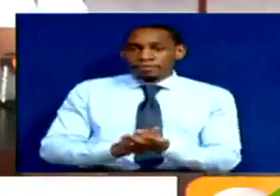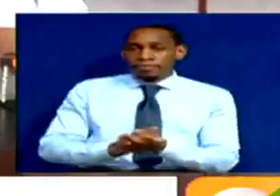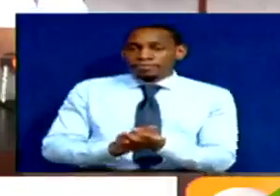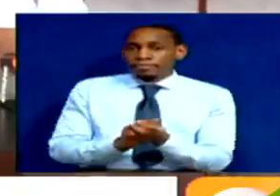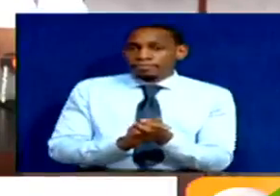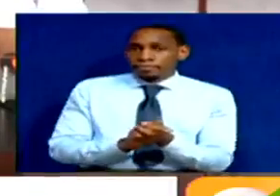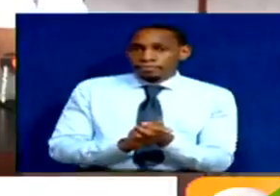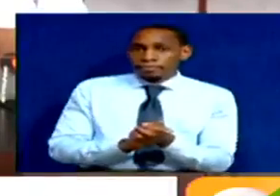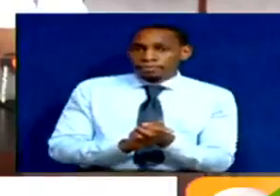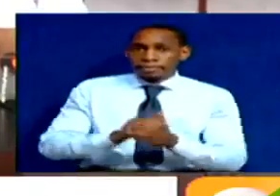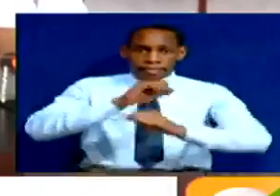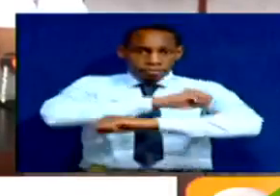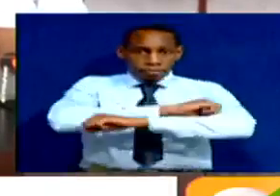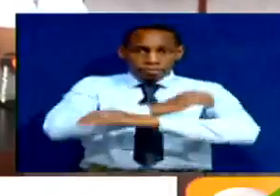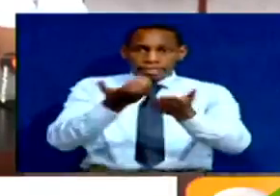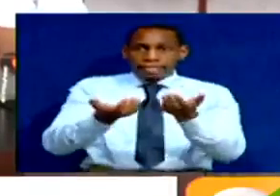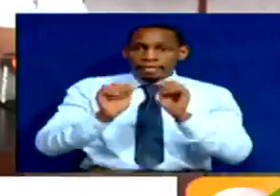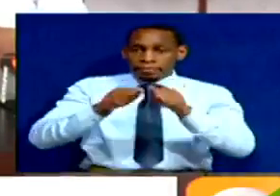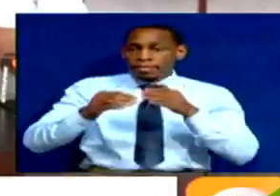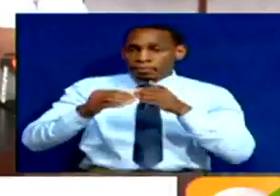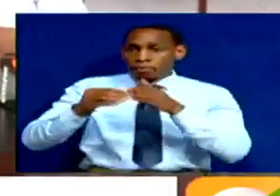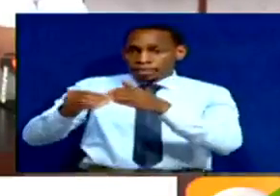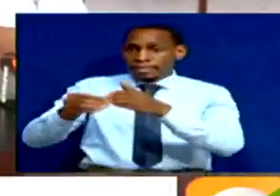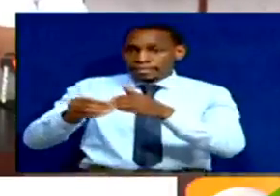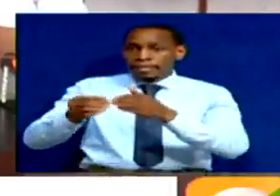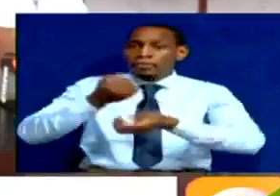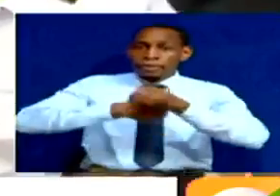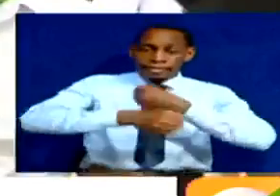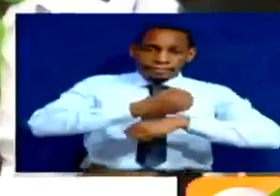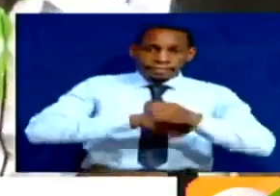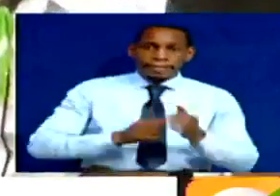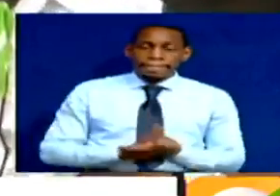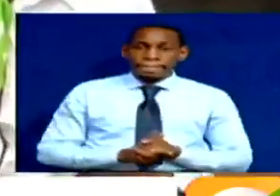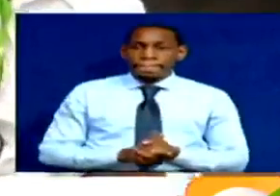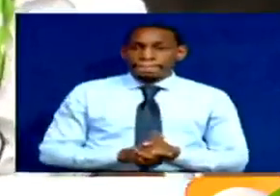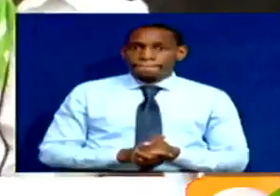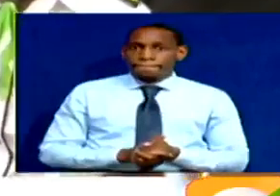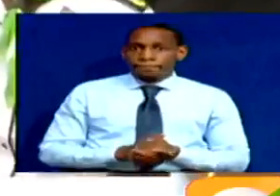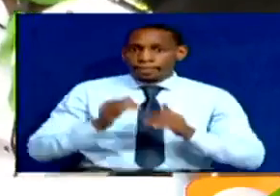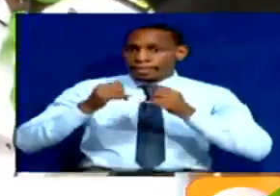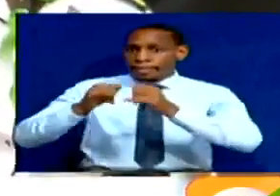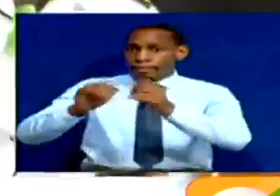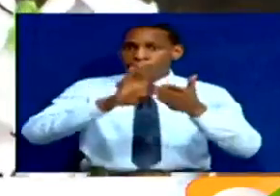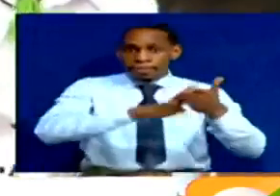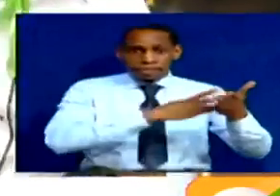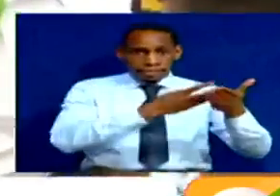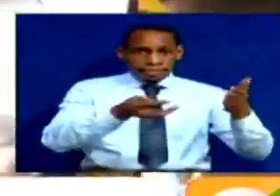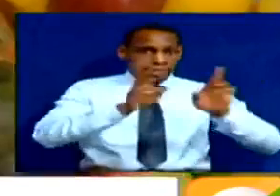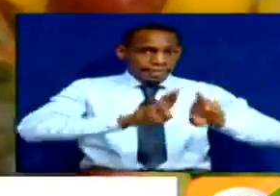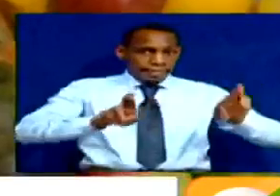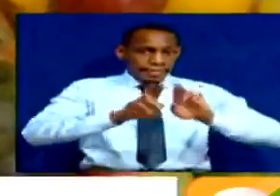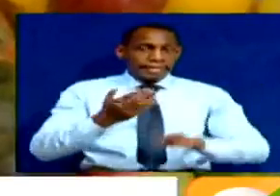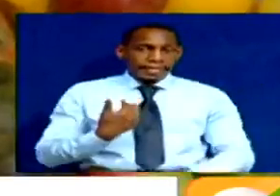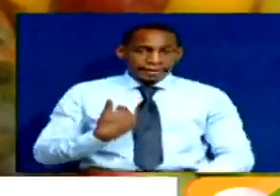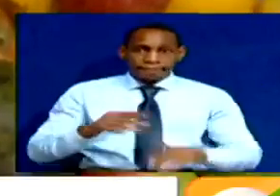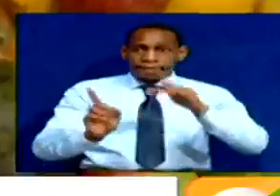materials that the schools need to be able to guide them in terms of the activities. With an implementation framework already in